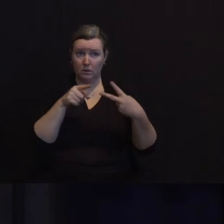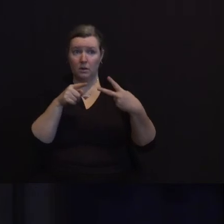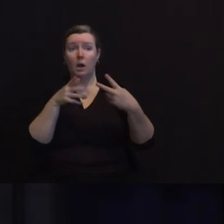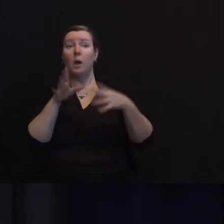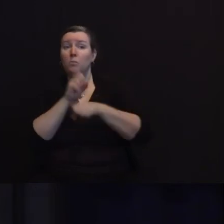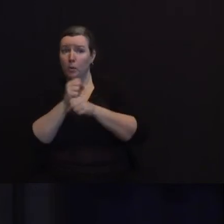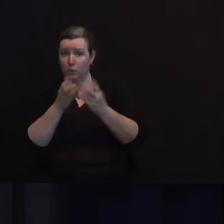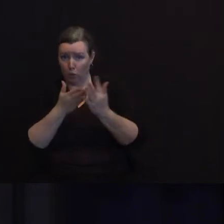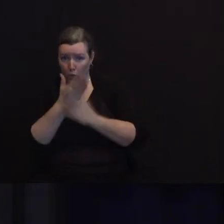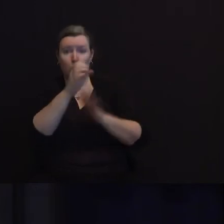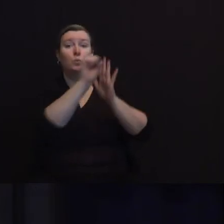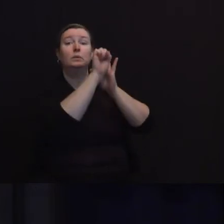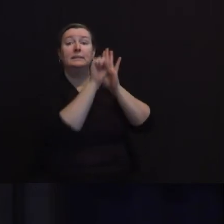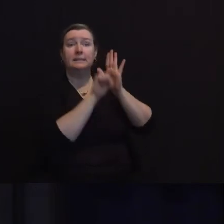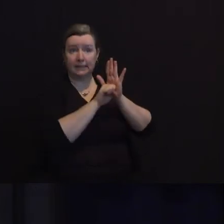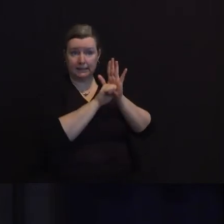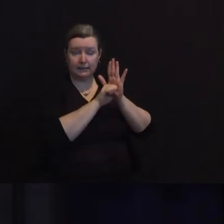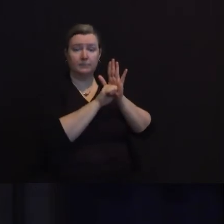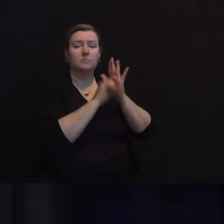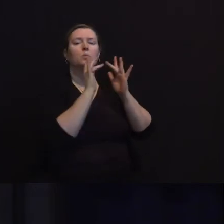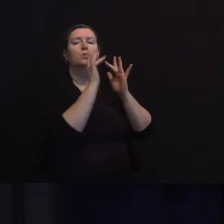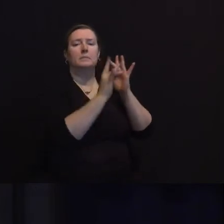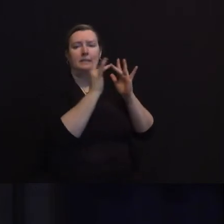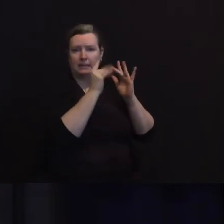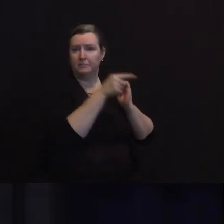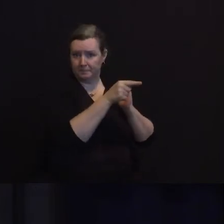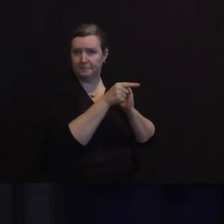state's scheduling system at